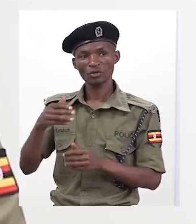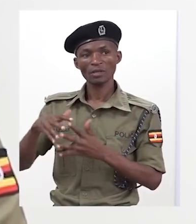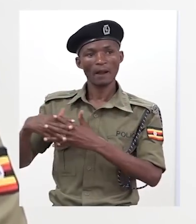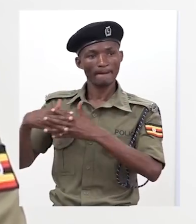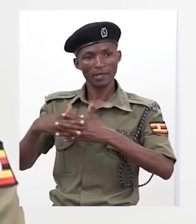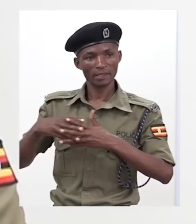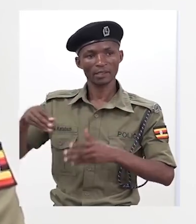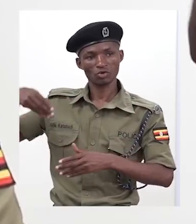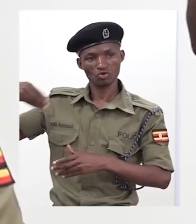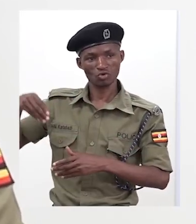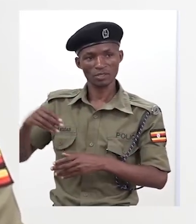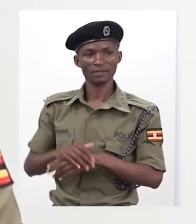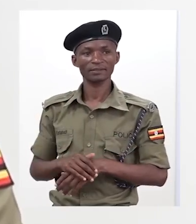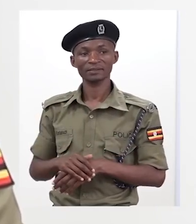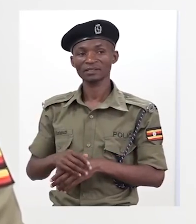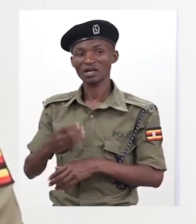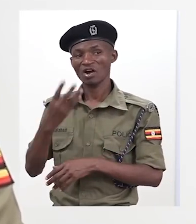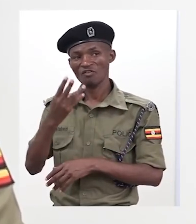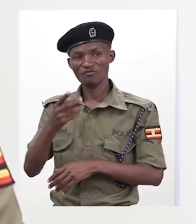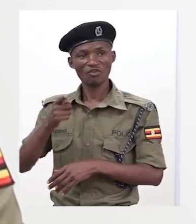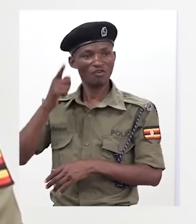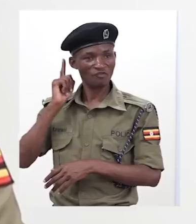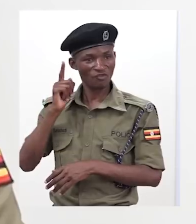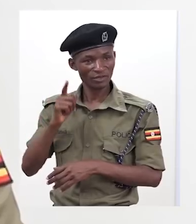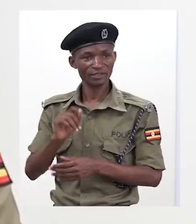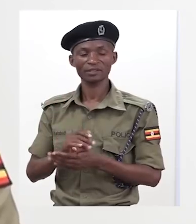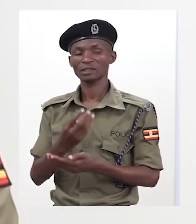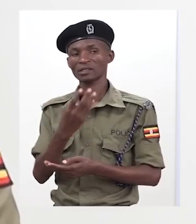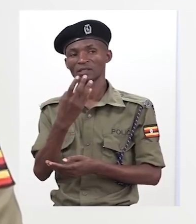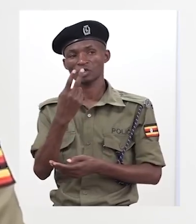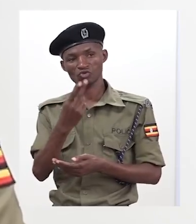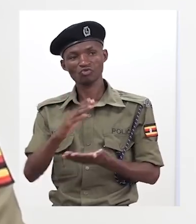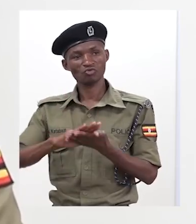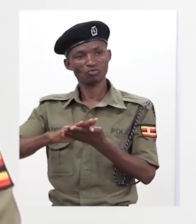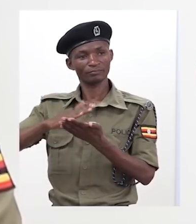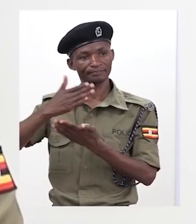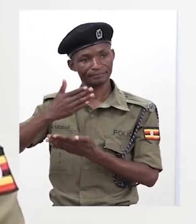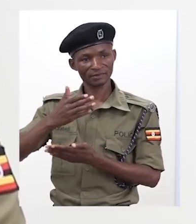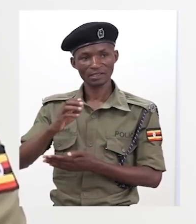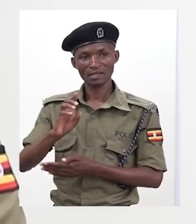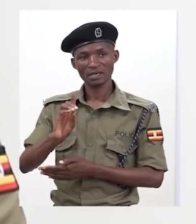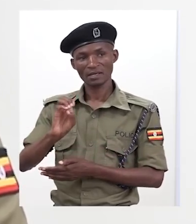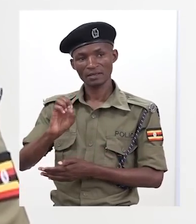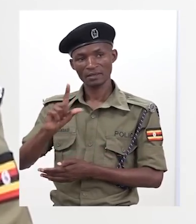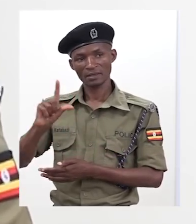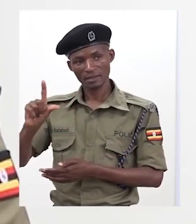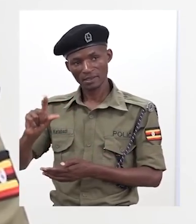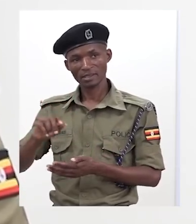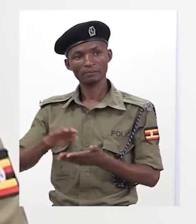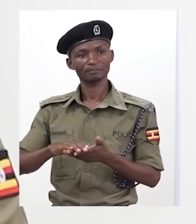US$429,000, four iPhones, two Apple laptops, a Dell laptop, gold